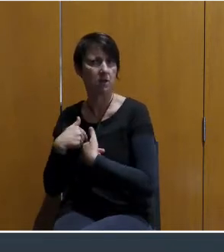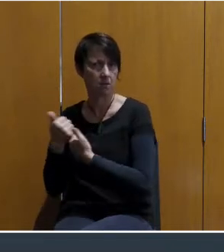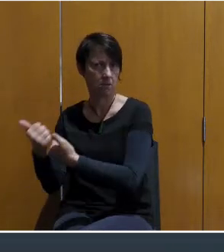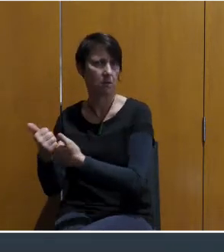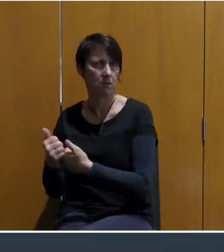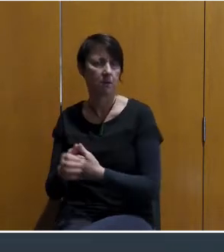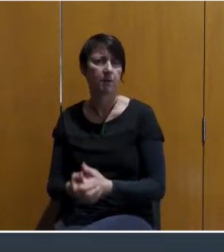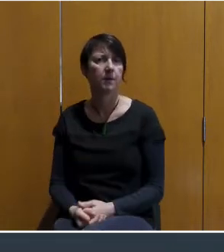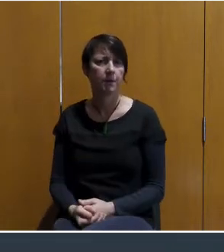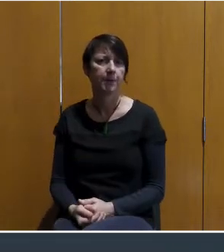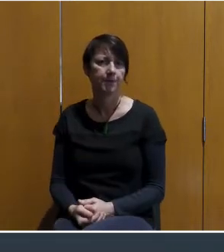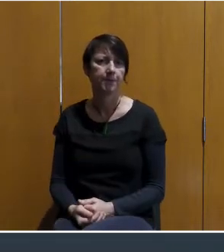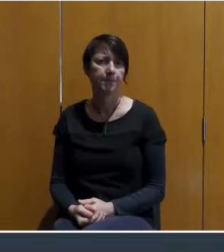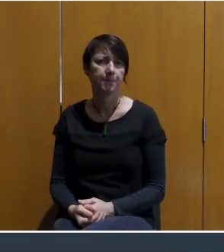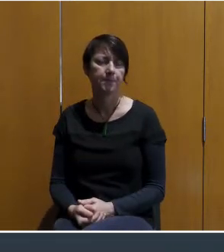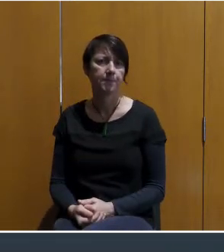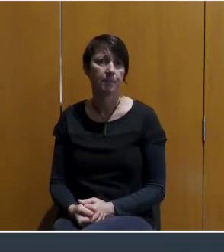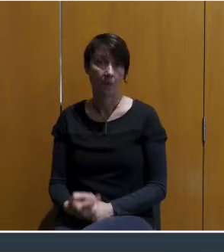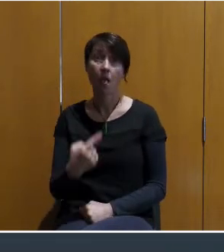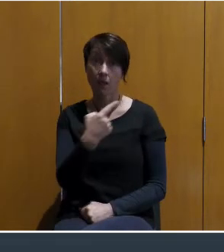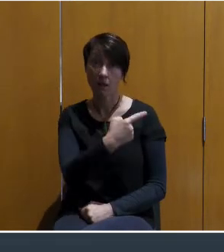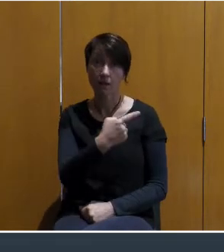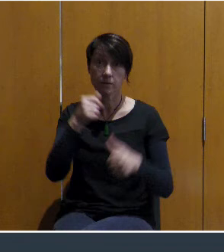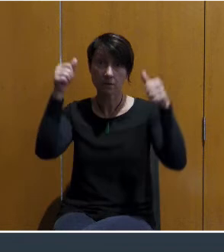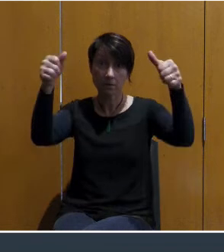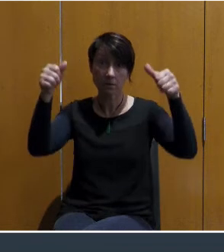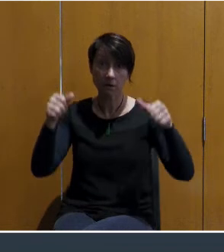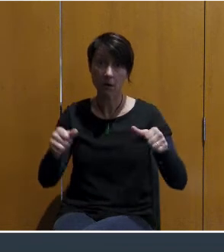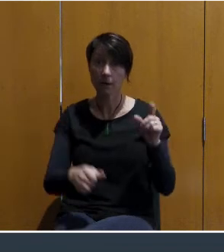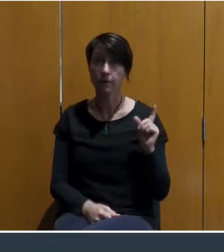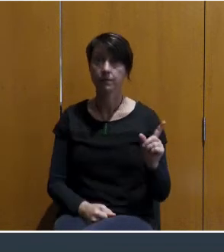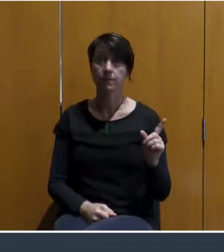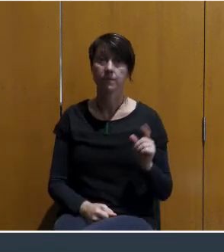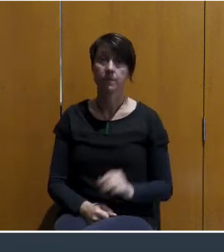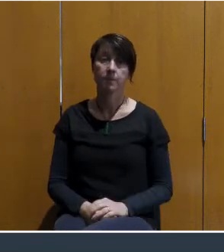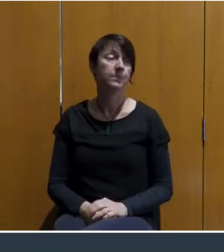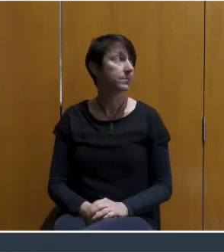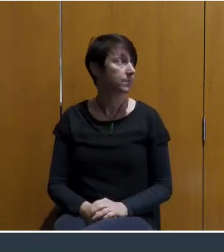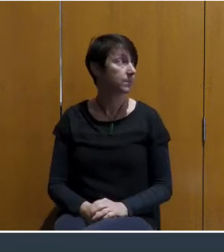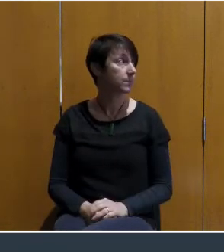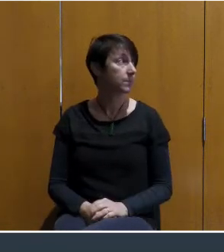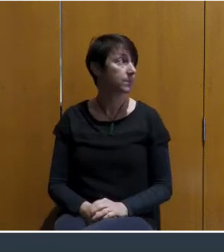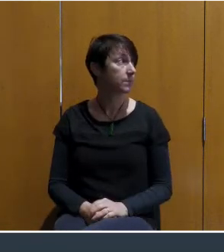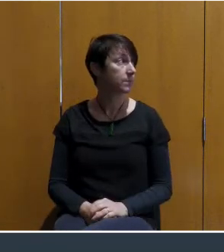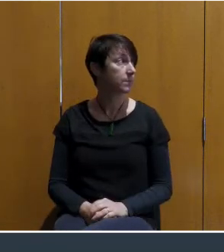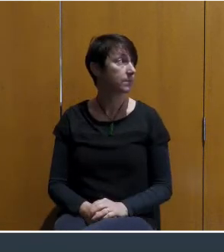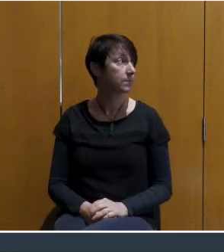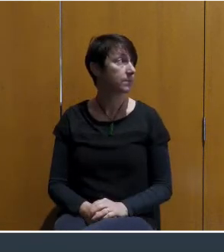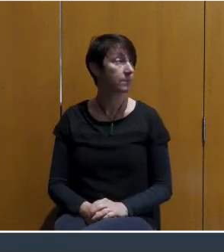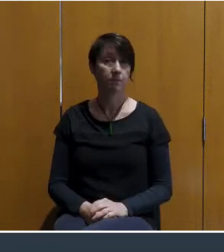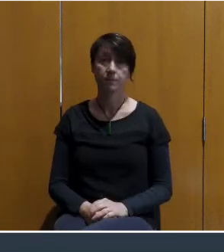And this sign here has a little